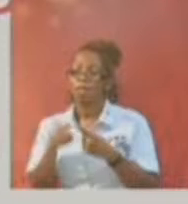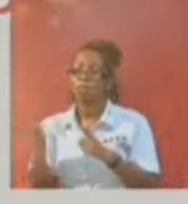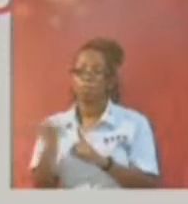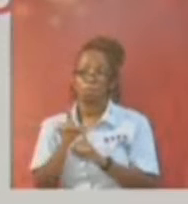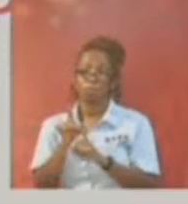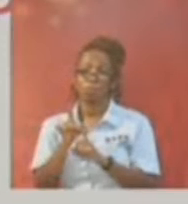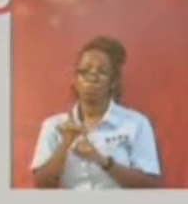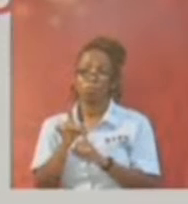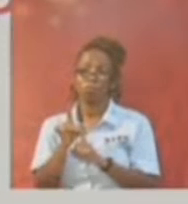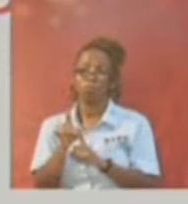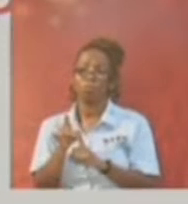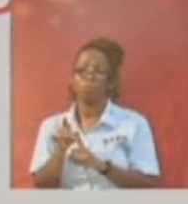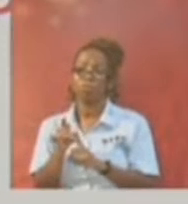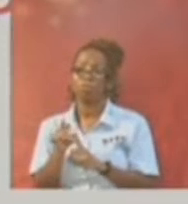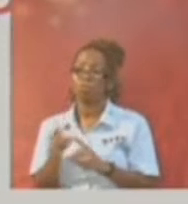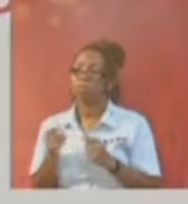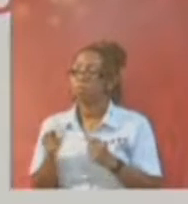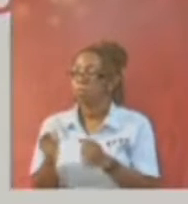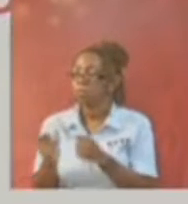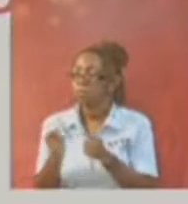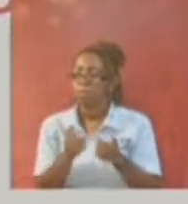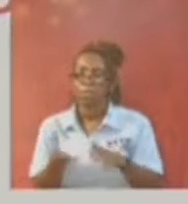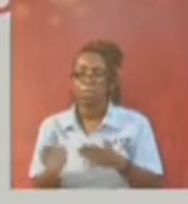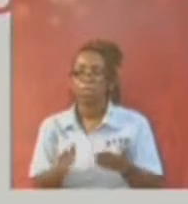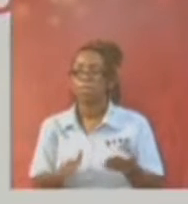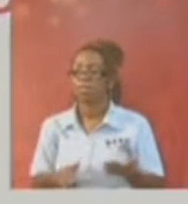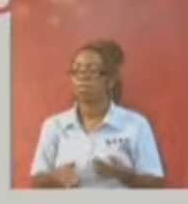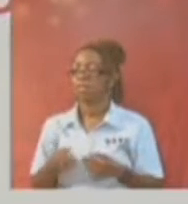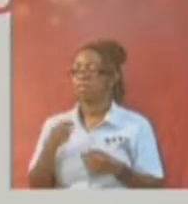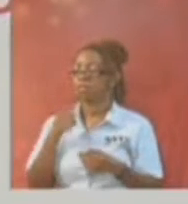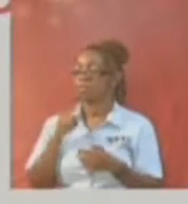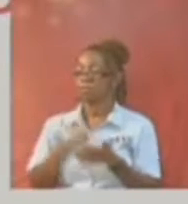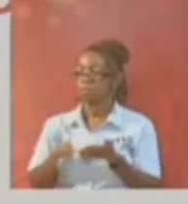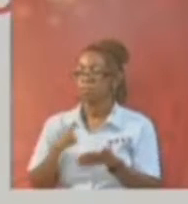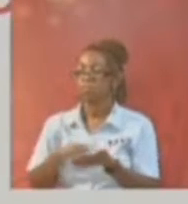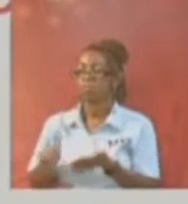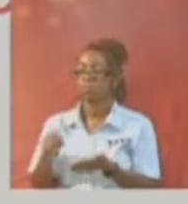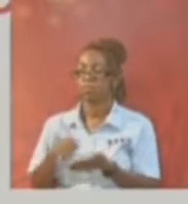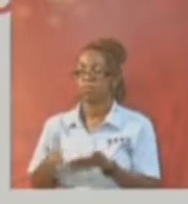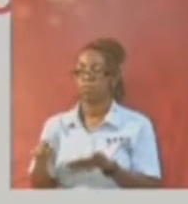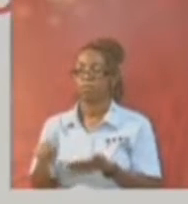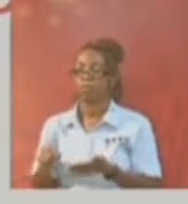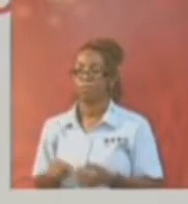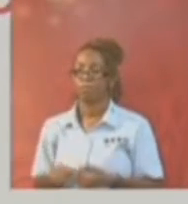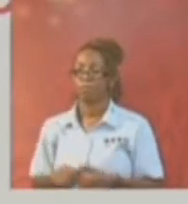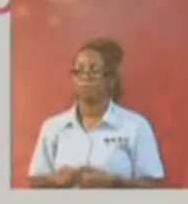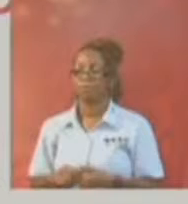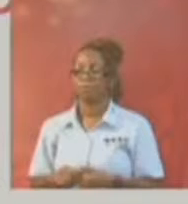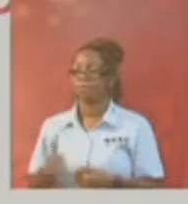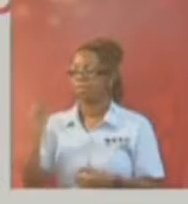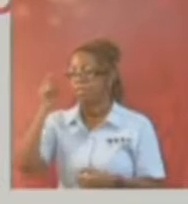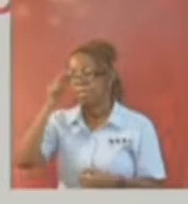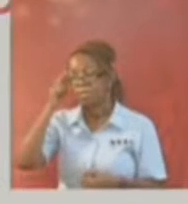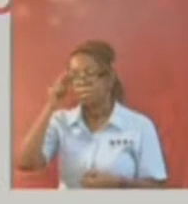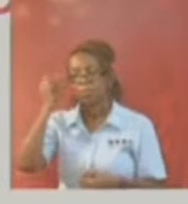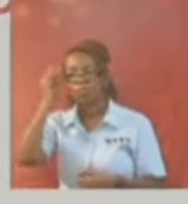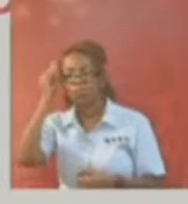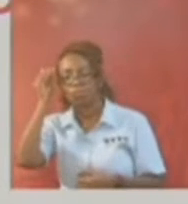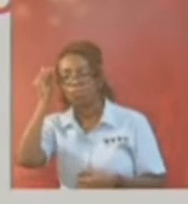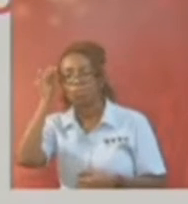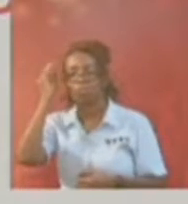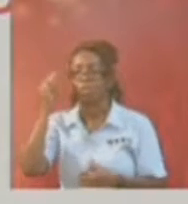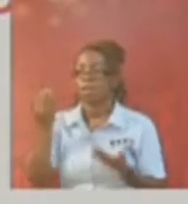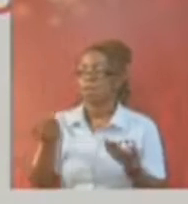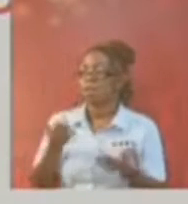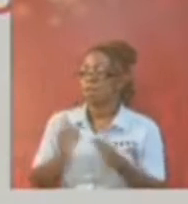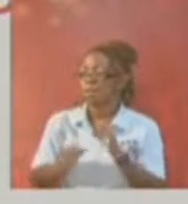on, and once it's in keeping with that sort of trajectory, that sort of pathway, it's considered a COVID-19 death, even with